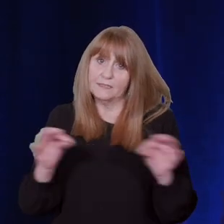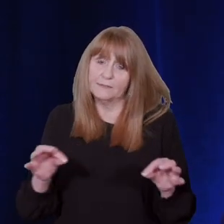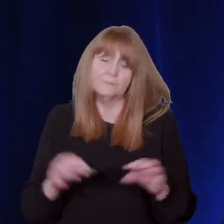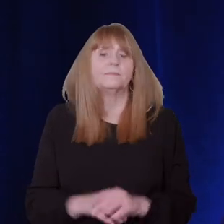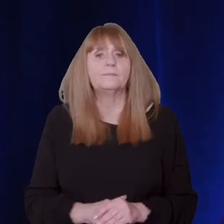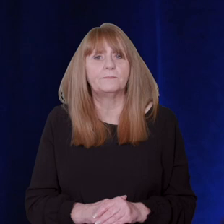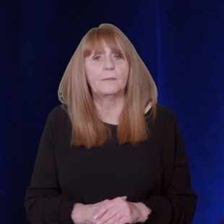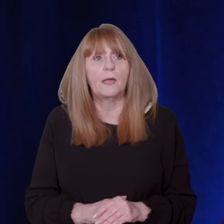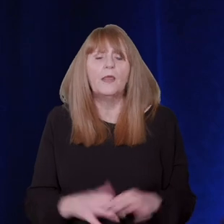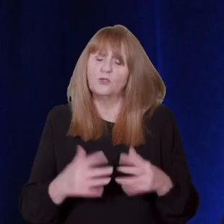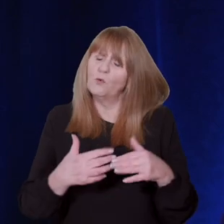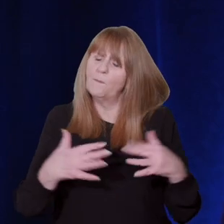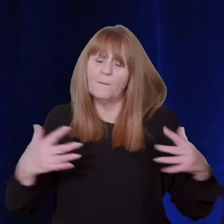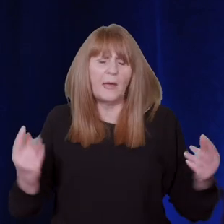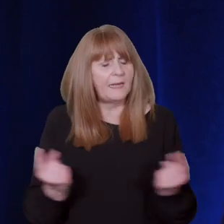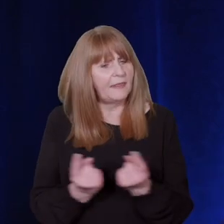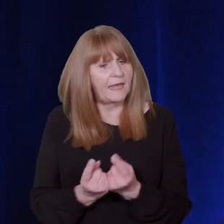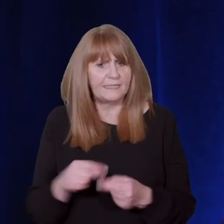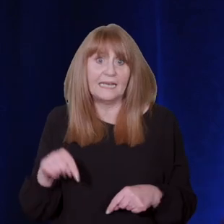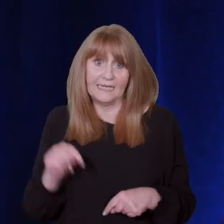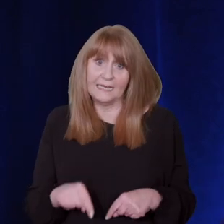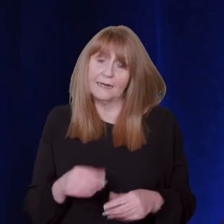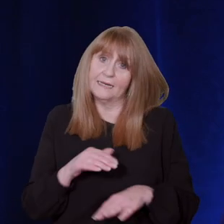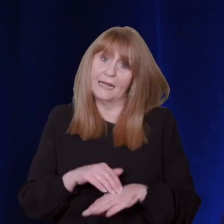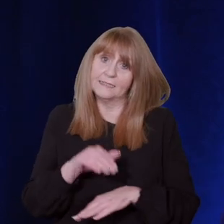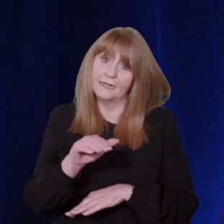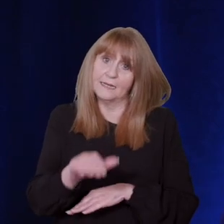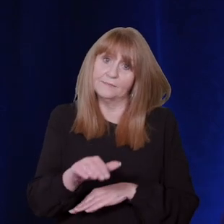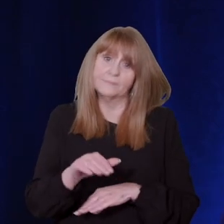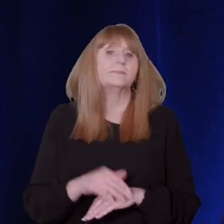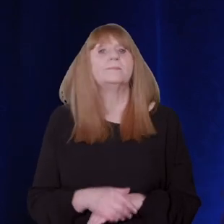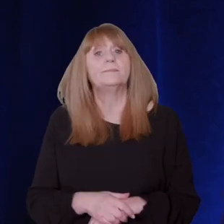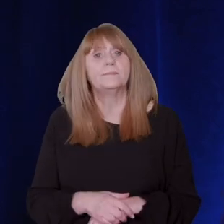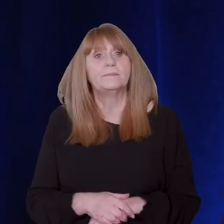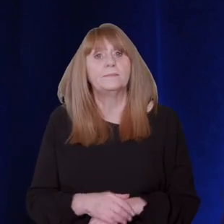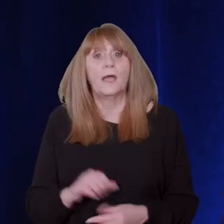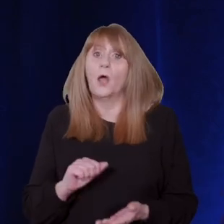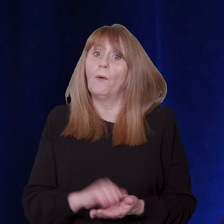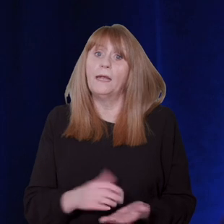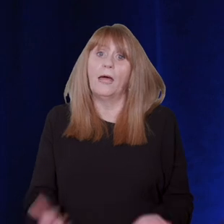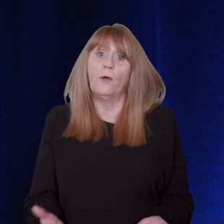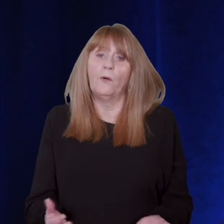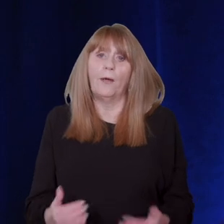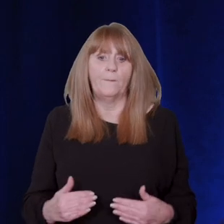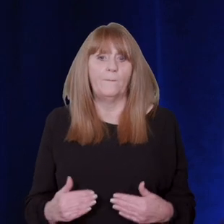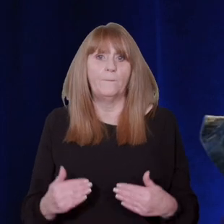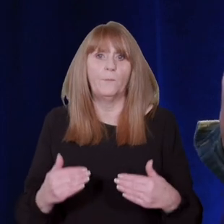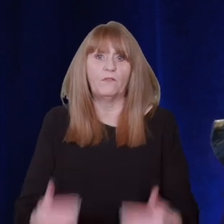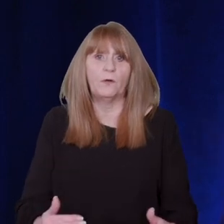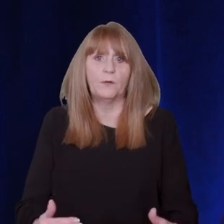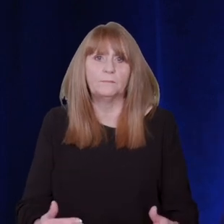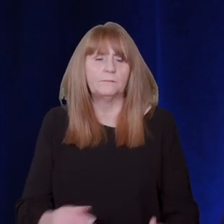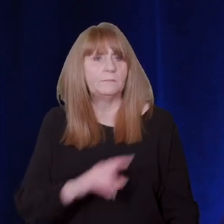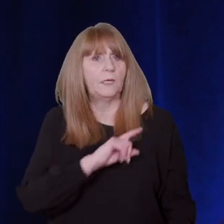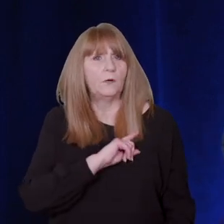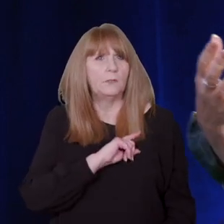And if you're struggling or floundering, you can be mentored with us. Right now, folks, I'm going to move on, though, because I'm conscious that maybe you're watching